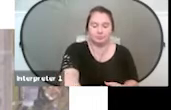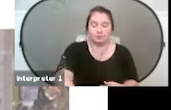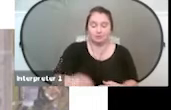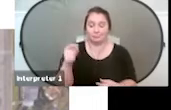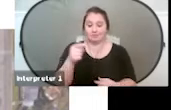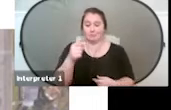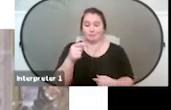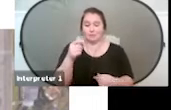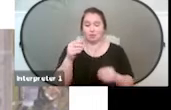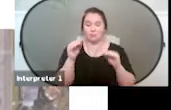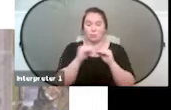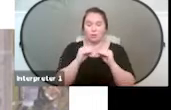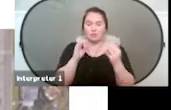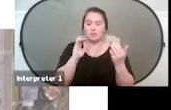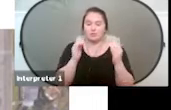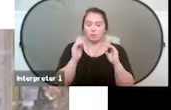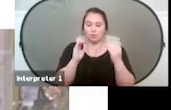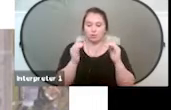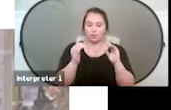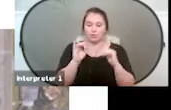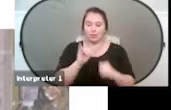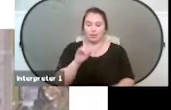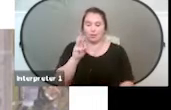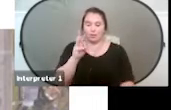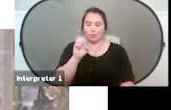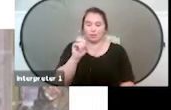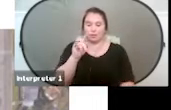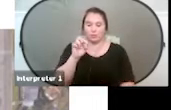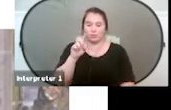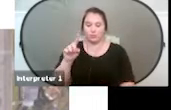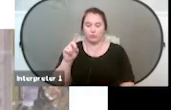Westwood option. And then if we look at number 3,